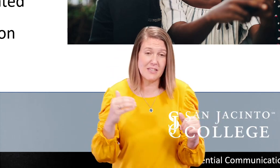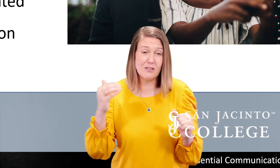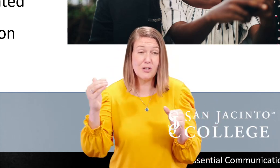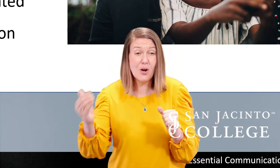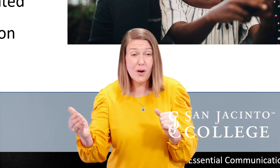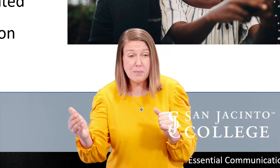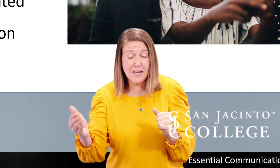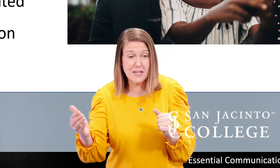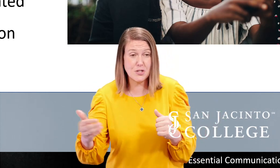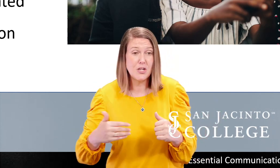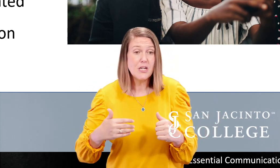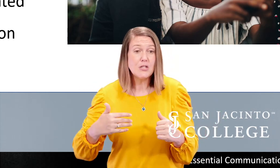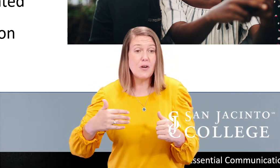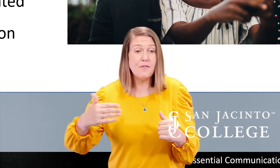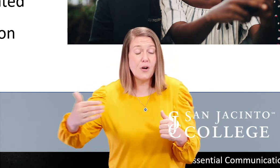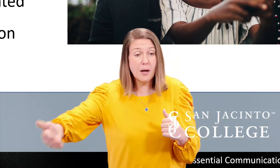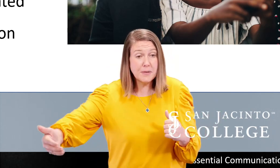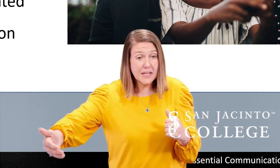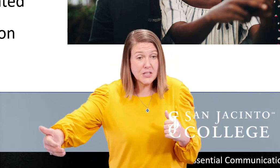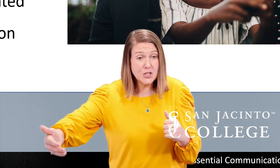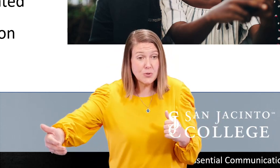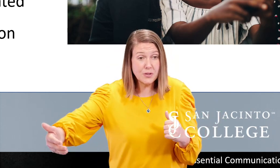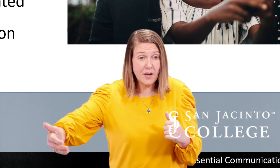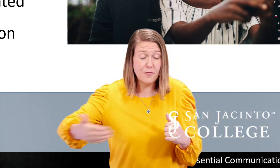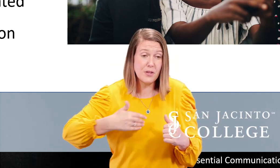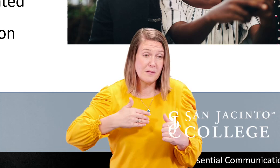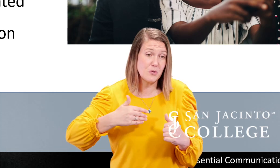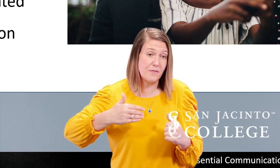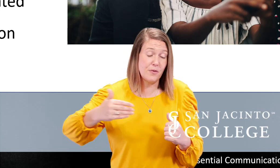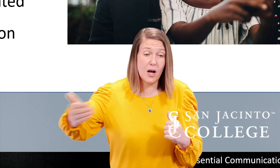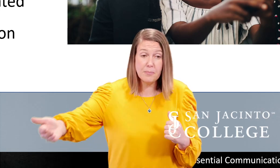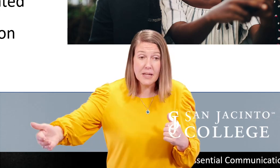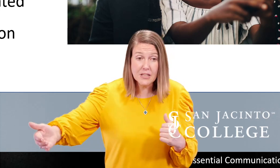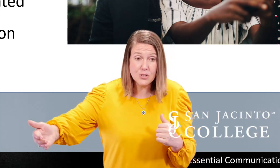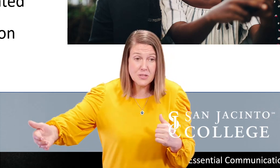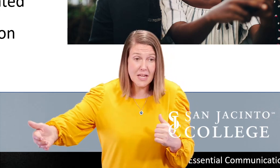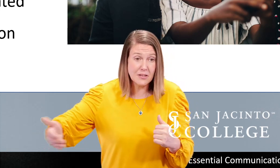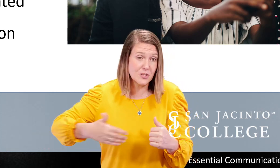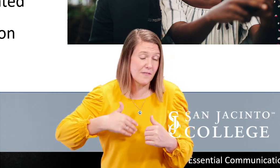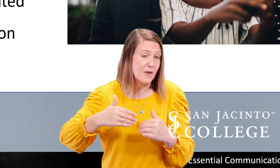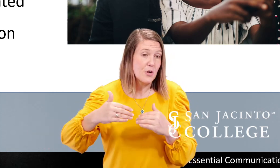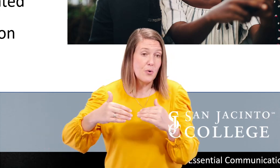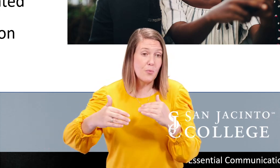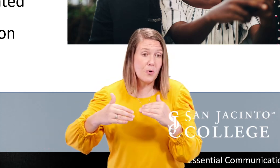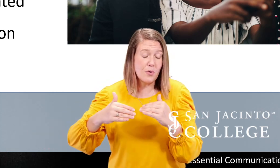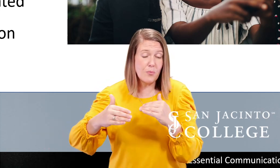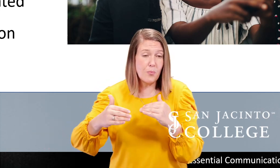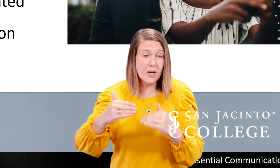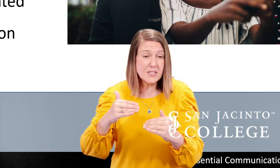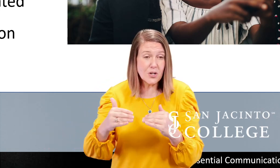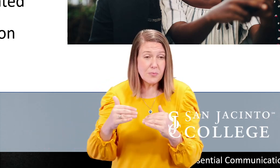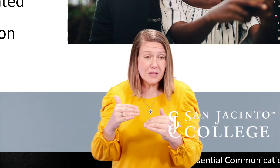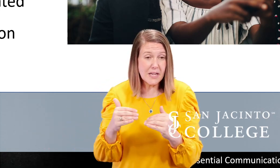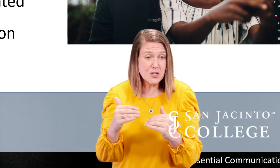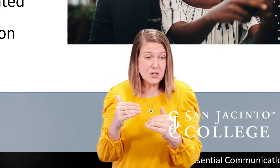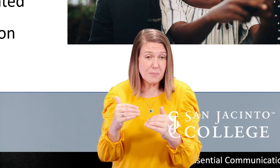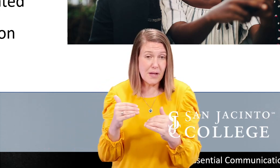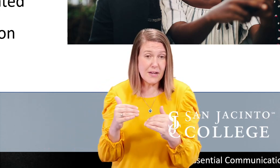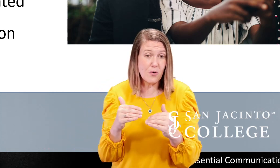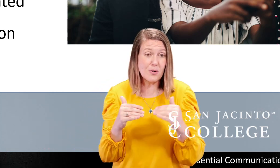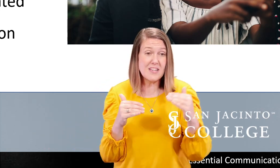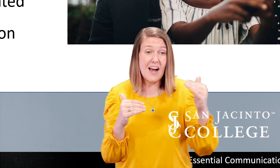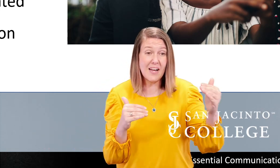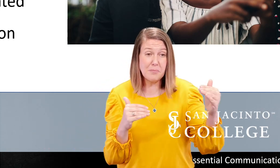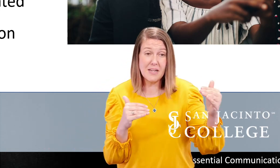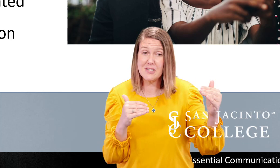high context. Low obligation. Do I feel obligated to do a lot for them? Do I feel obligated to attend their stuff? What is our relationship